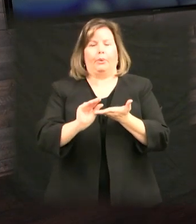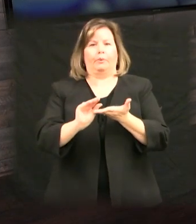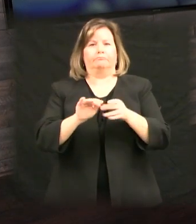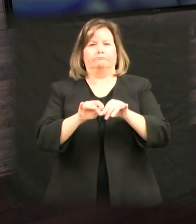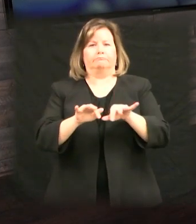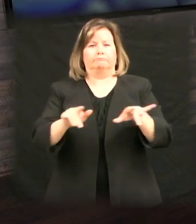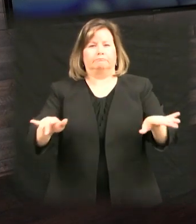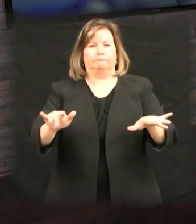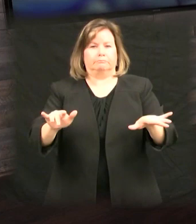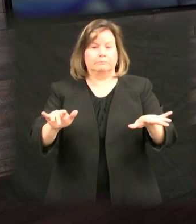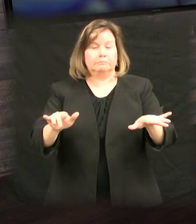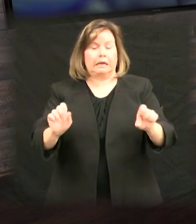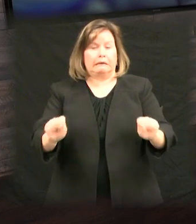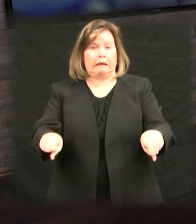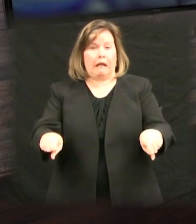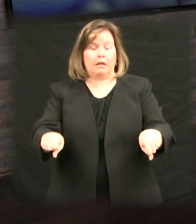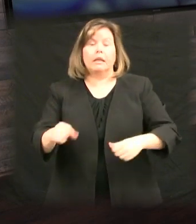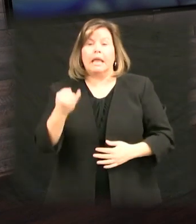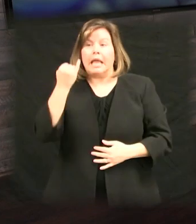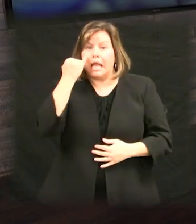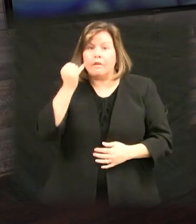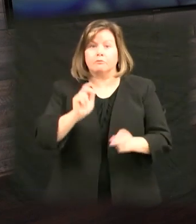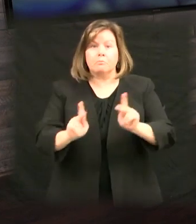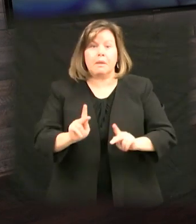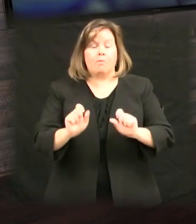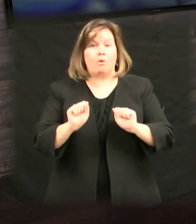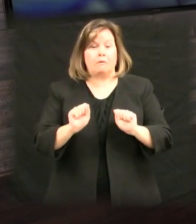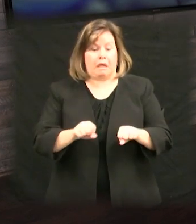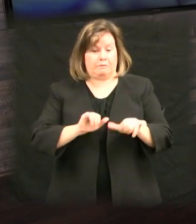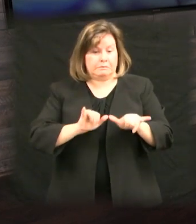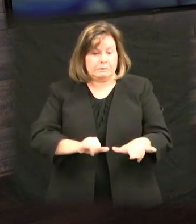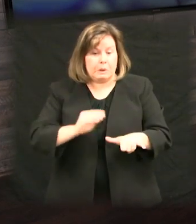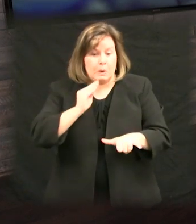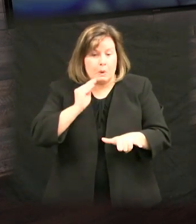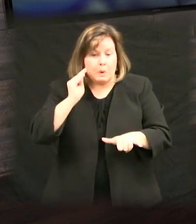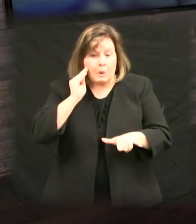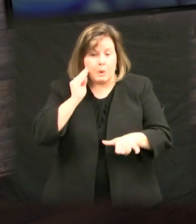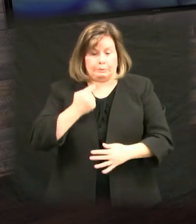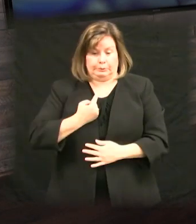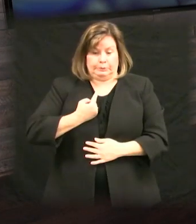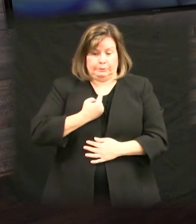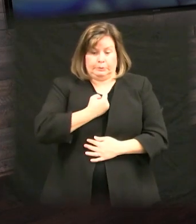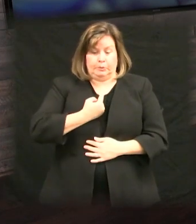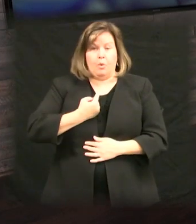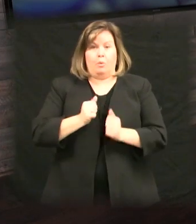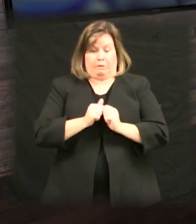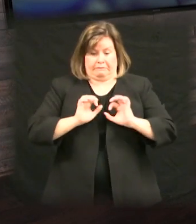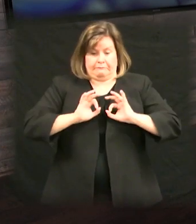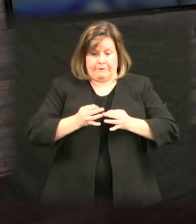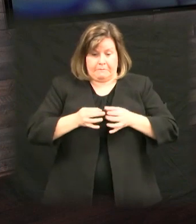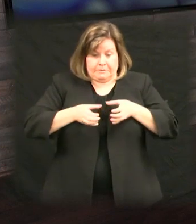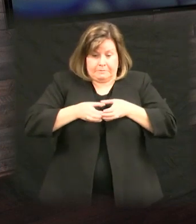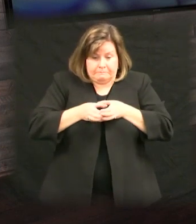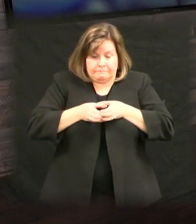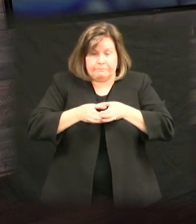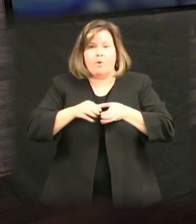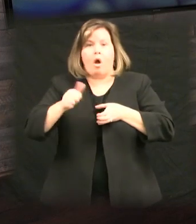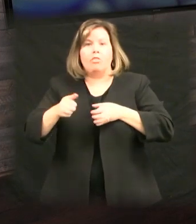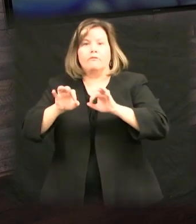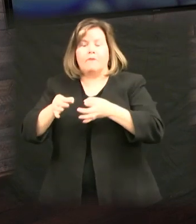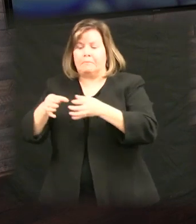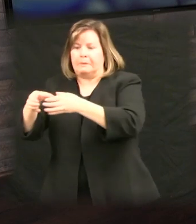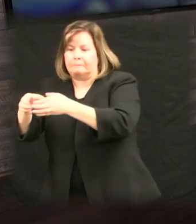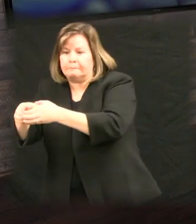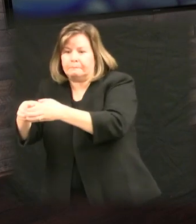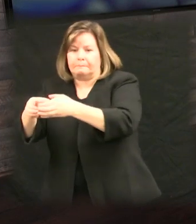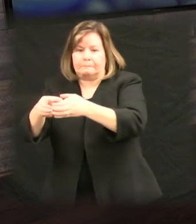continue forward. But if we can separate ourselves for a while, we can make it difficult for this virus, this epidemic, to